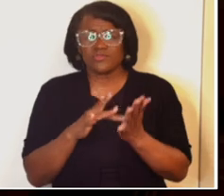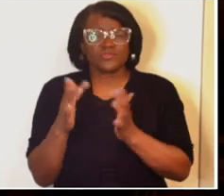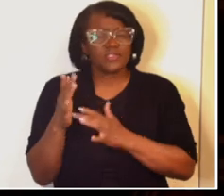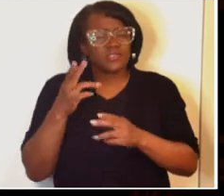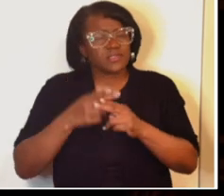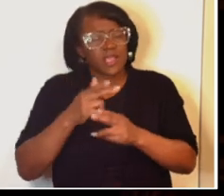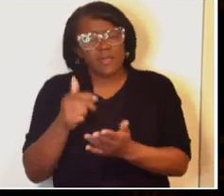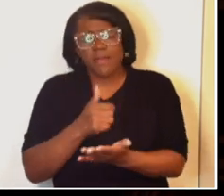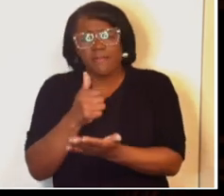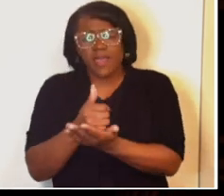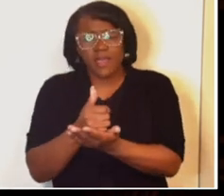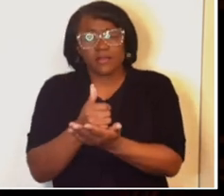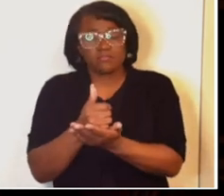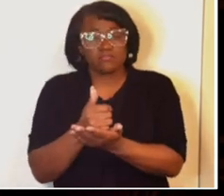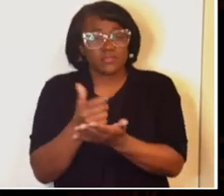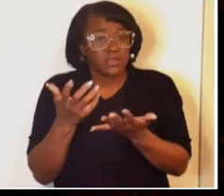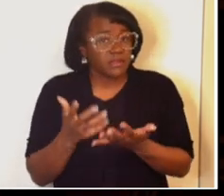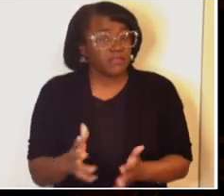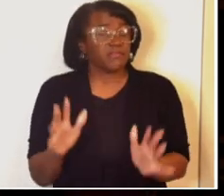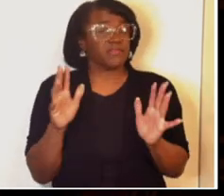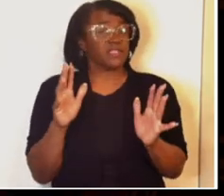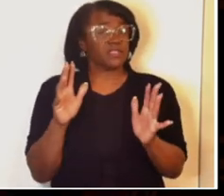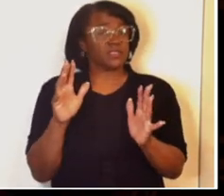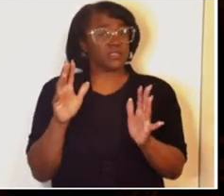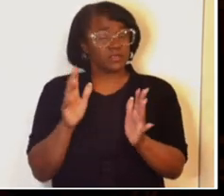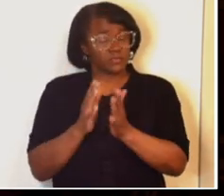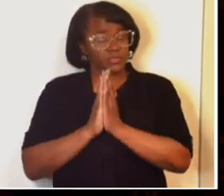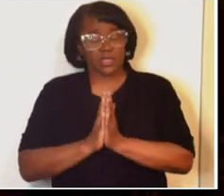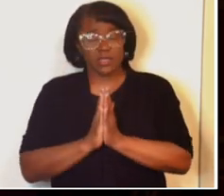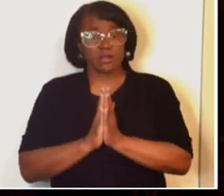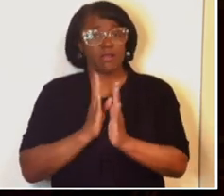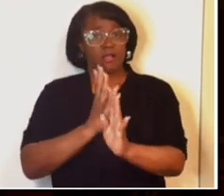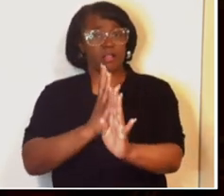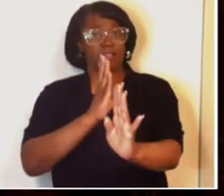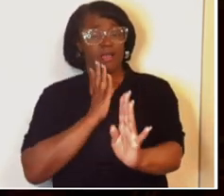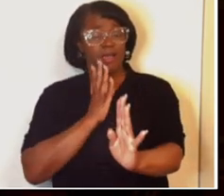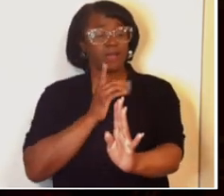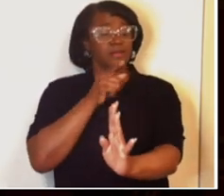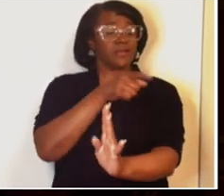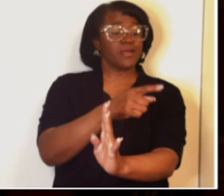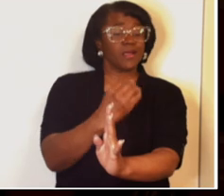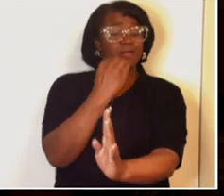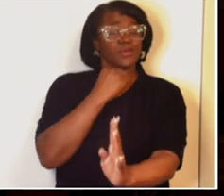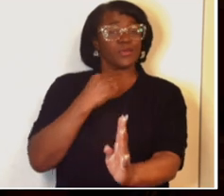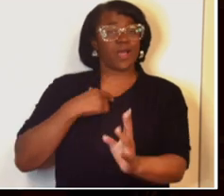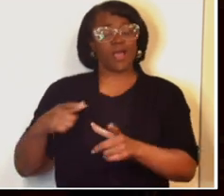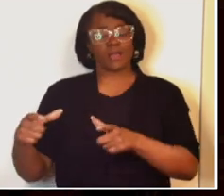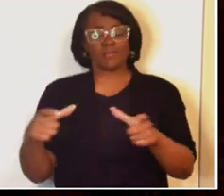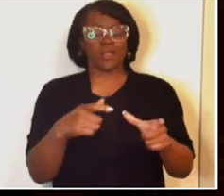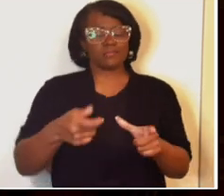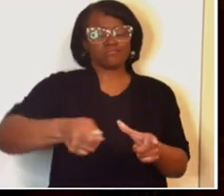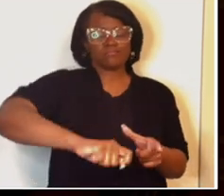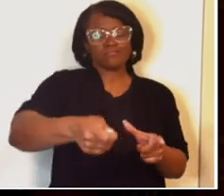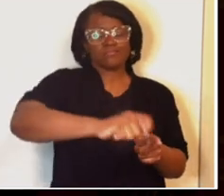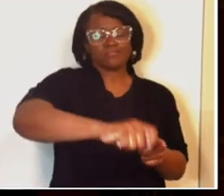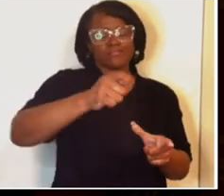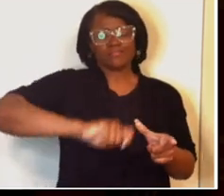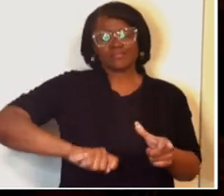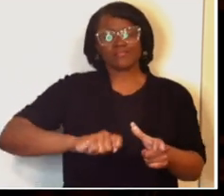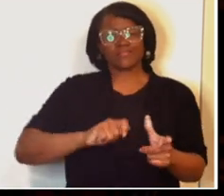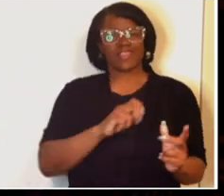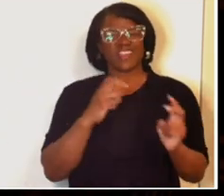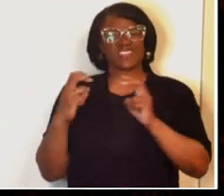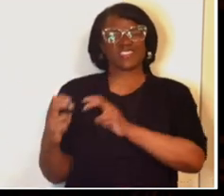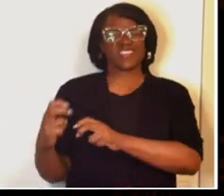We all say amen and form a line. I fill my plate to the edges and pull up a seat at the table. Close friends, my yams and mac